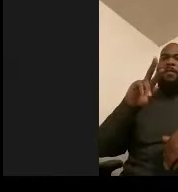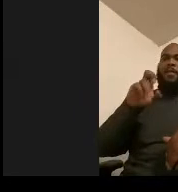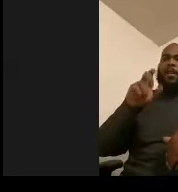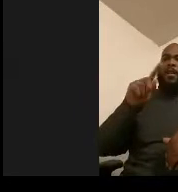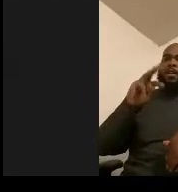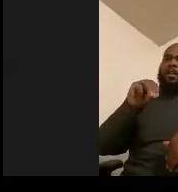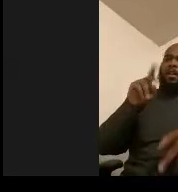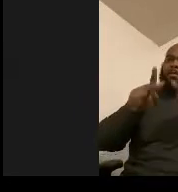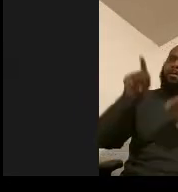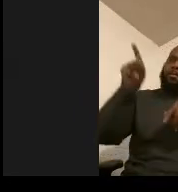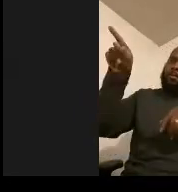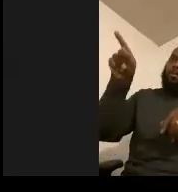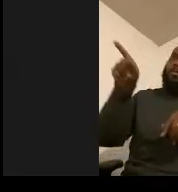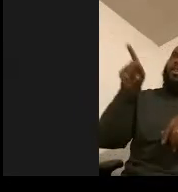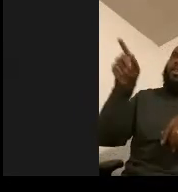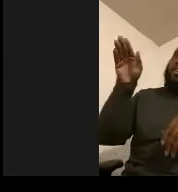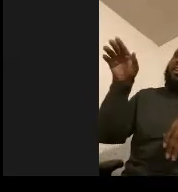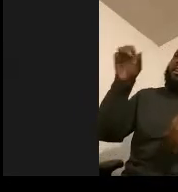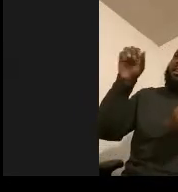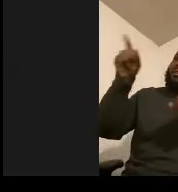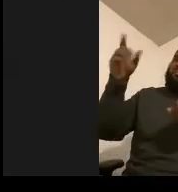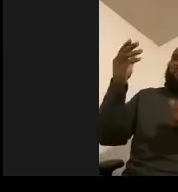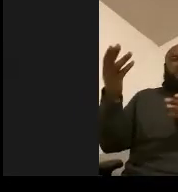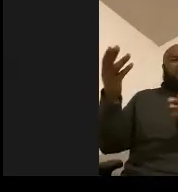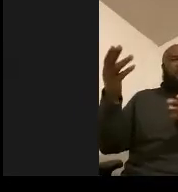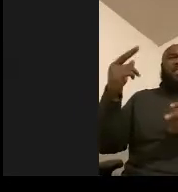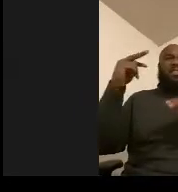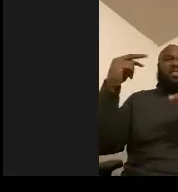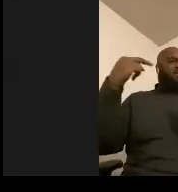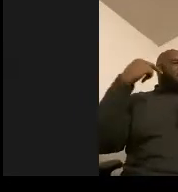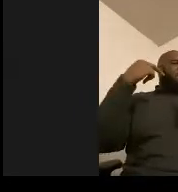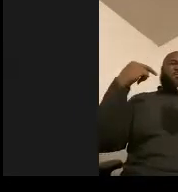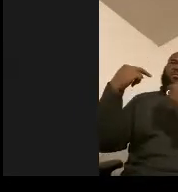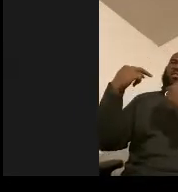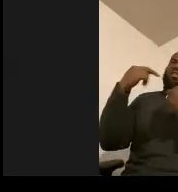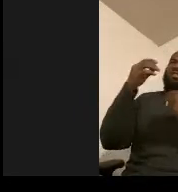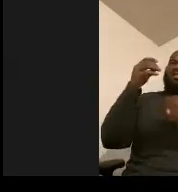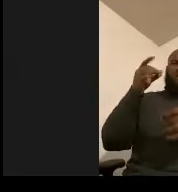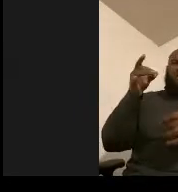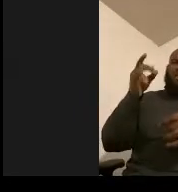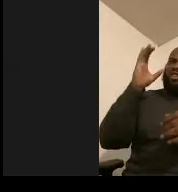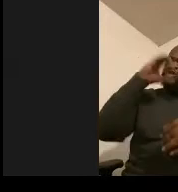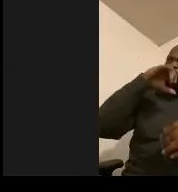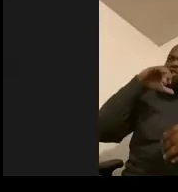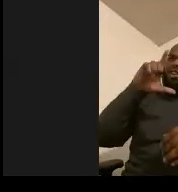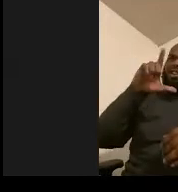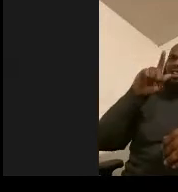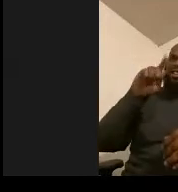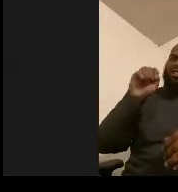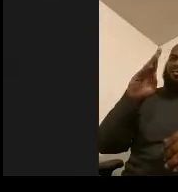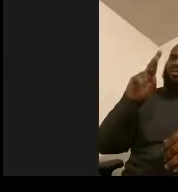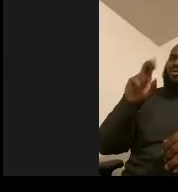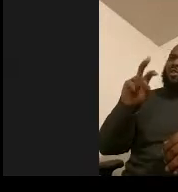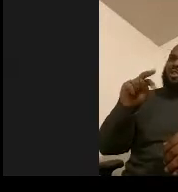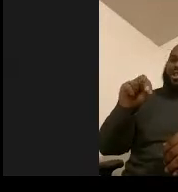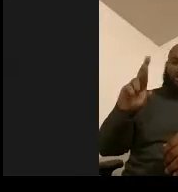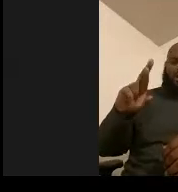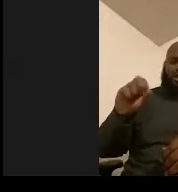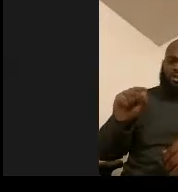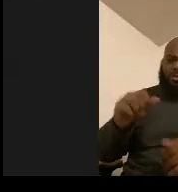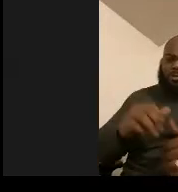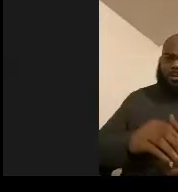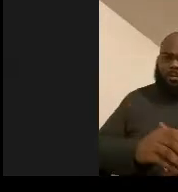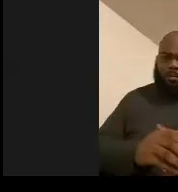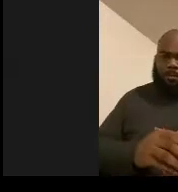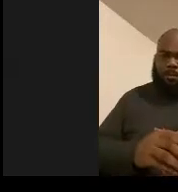must see us as strange liberators. He talks about how they had fought against the French to free themselves from colonial rule. And what does the